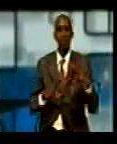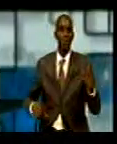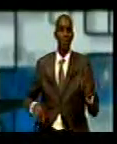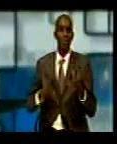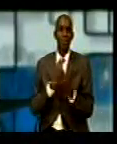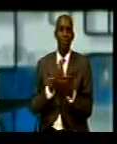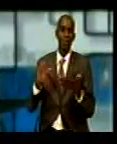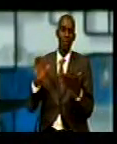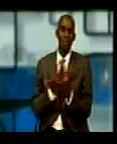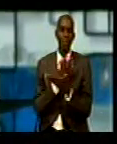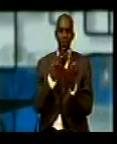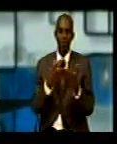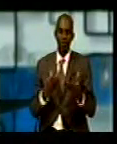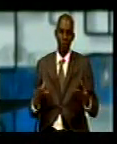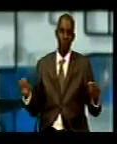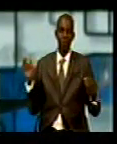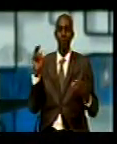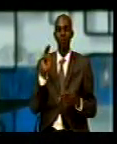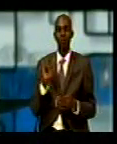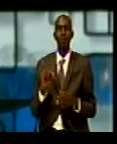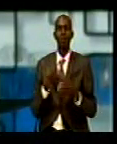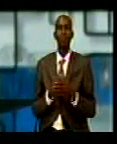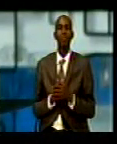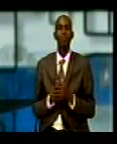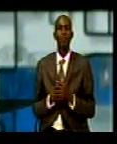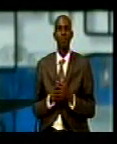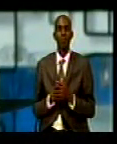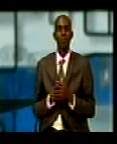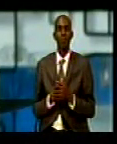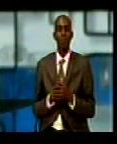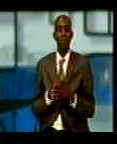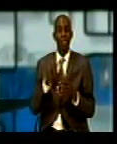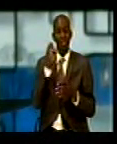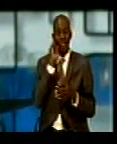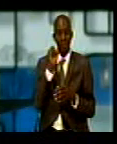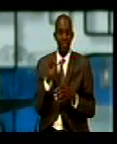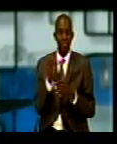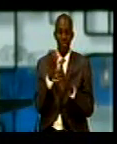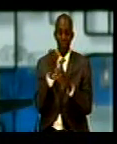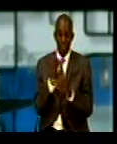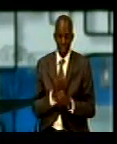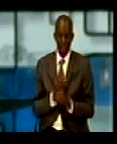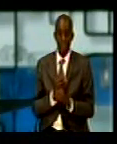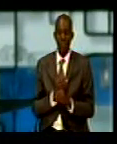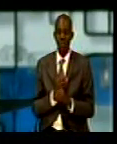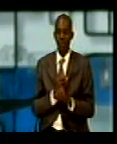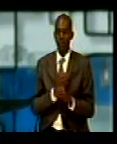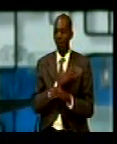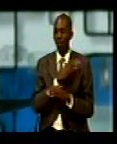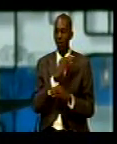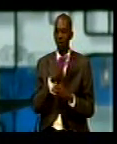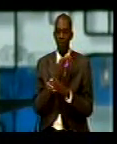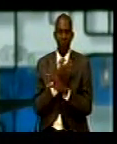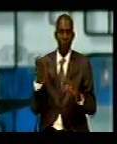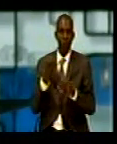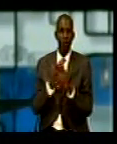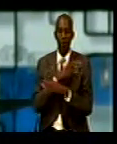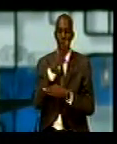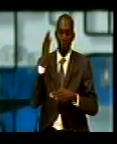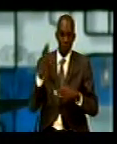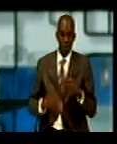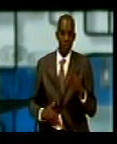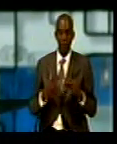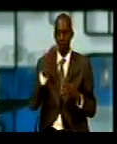Miracle, somebody recovering from bleeding stroke. They have been unconscious, comatose for 2 days. It was so